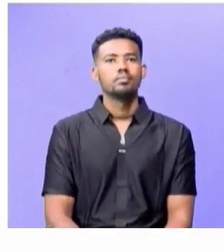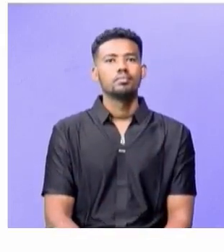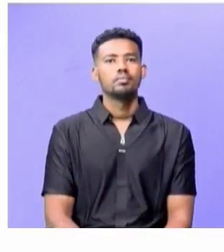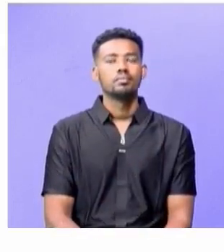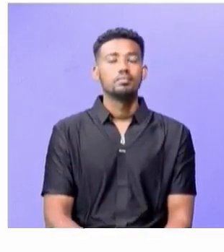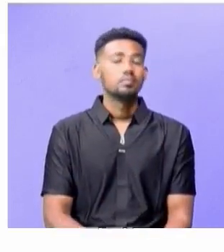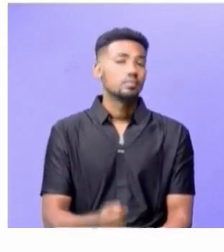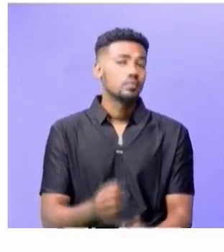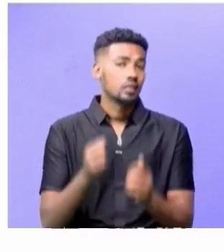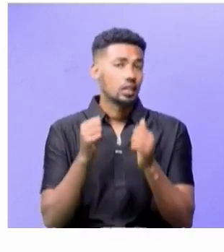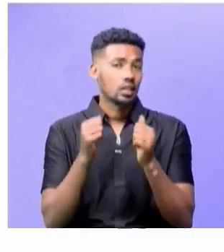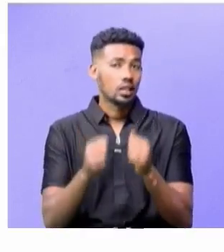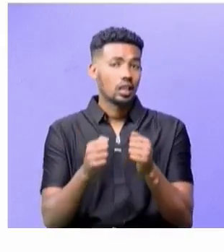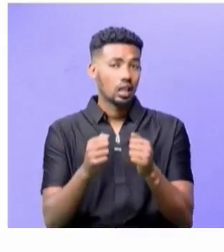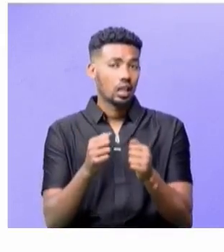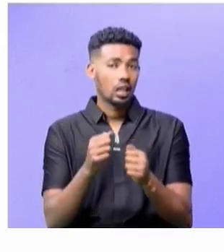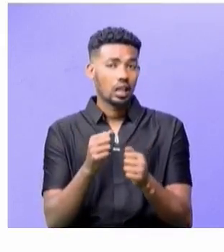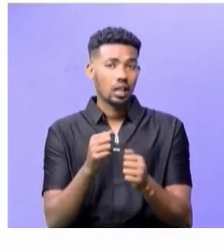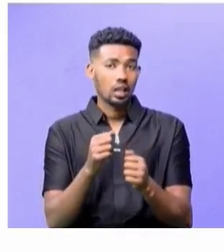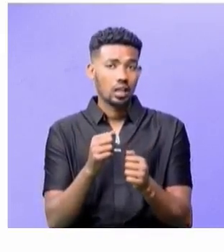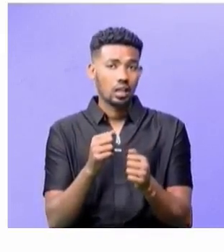can I.